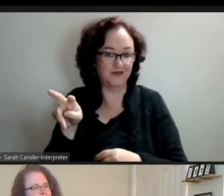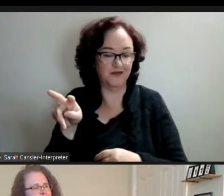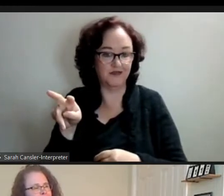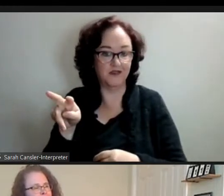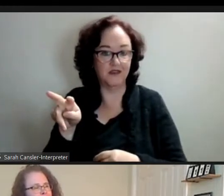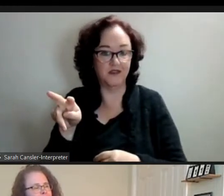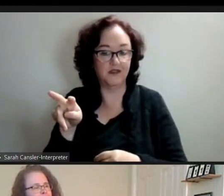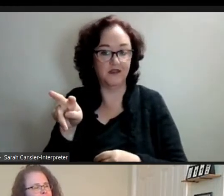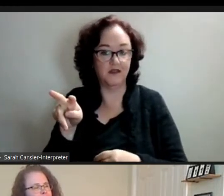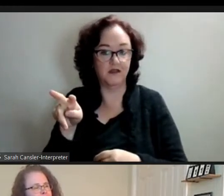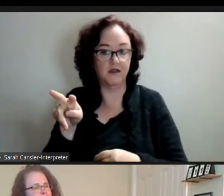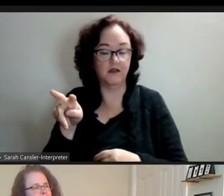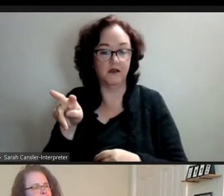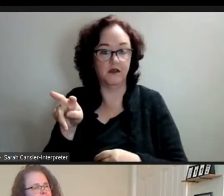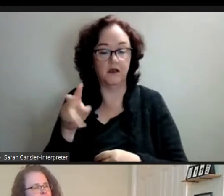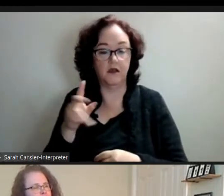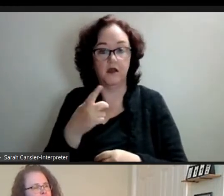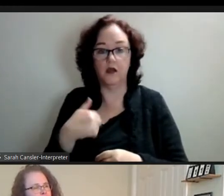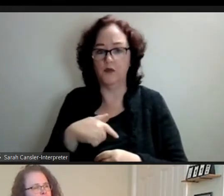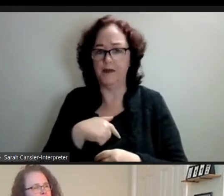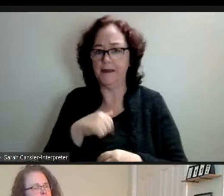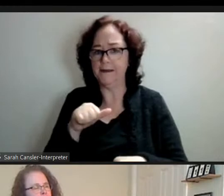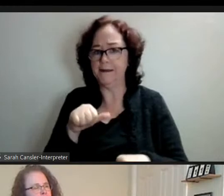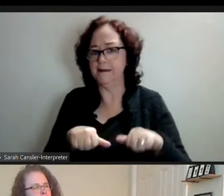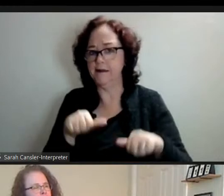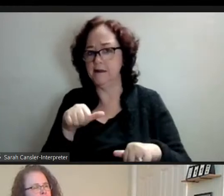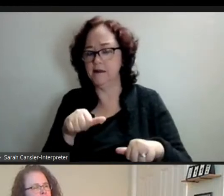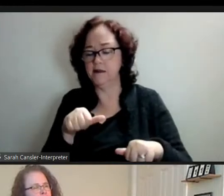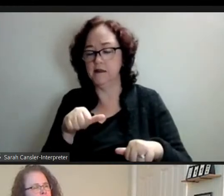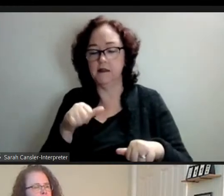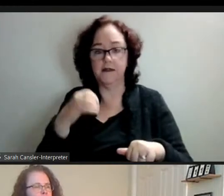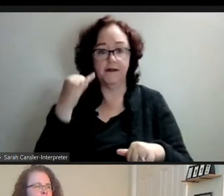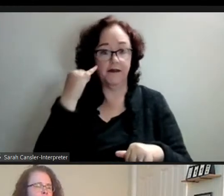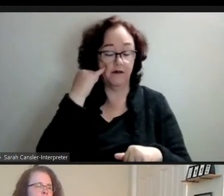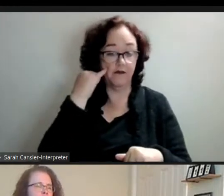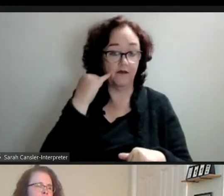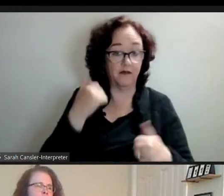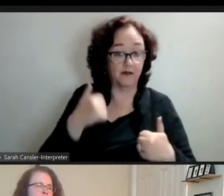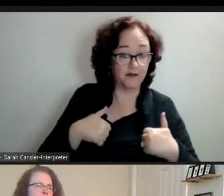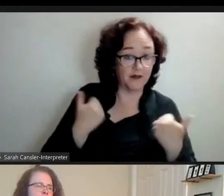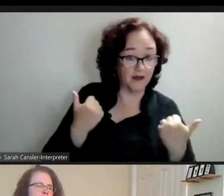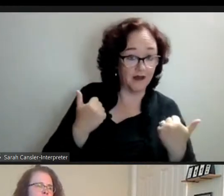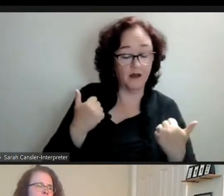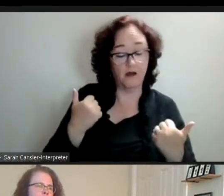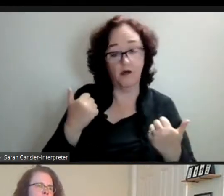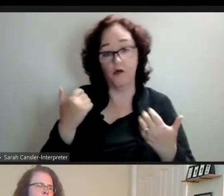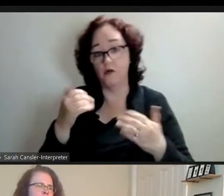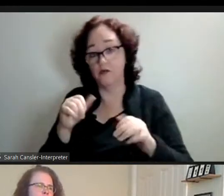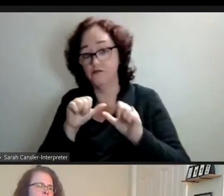And we are not sure yet if this will be either in person or continue on Zoom.